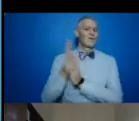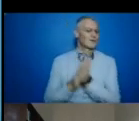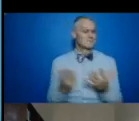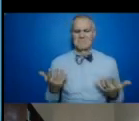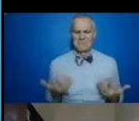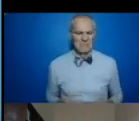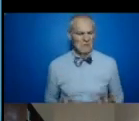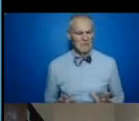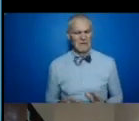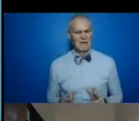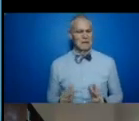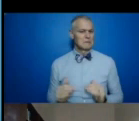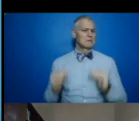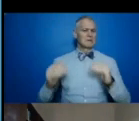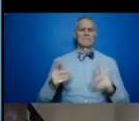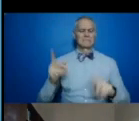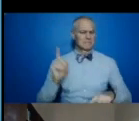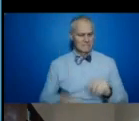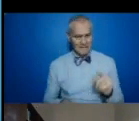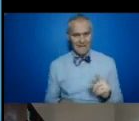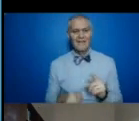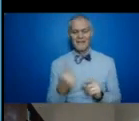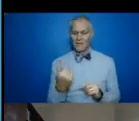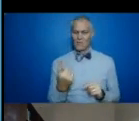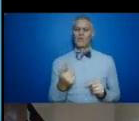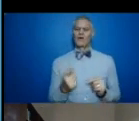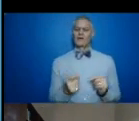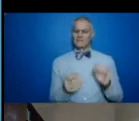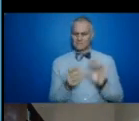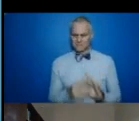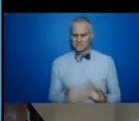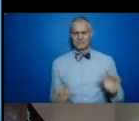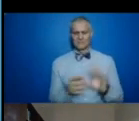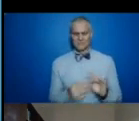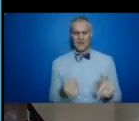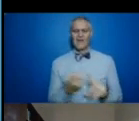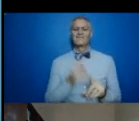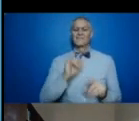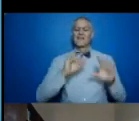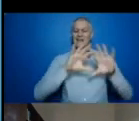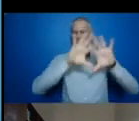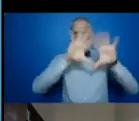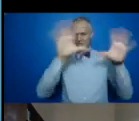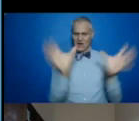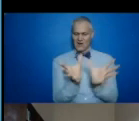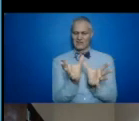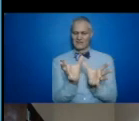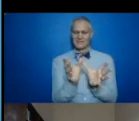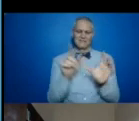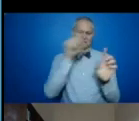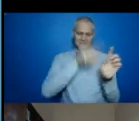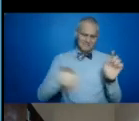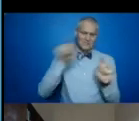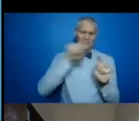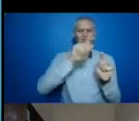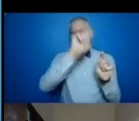better. This was a dominant narrative that is produced from that chart that I showed you. This is kind of what,